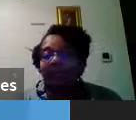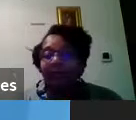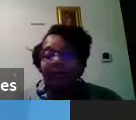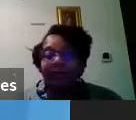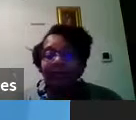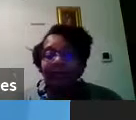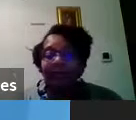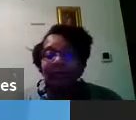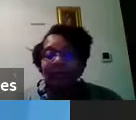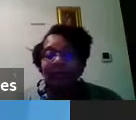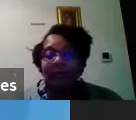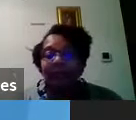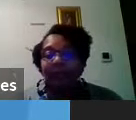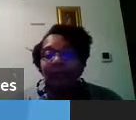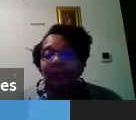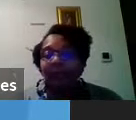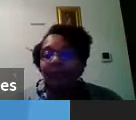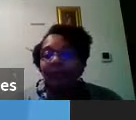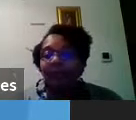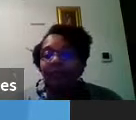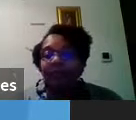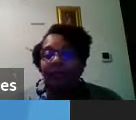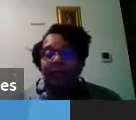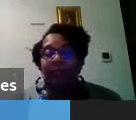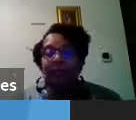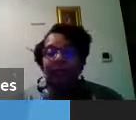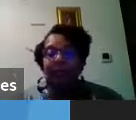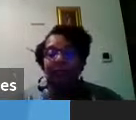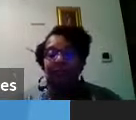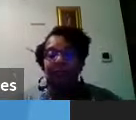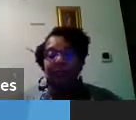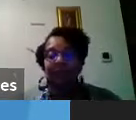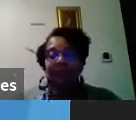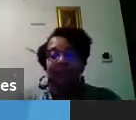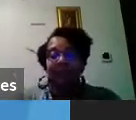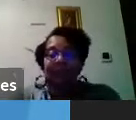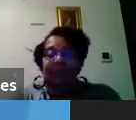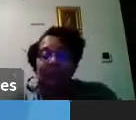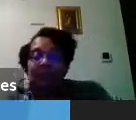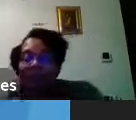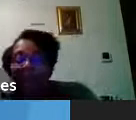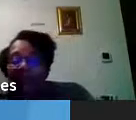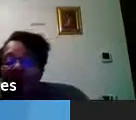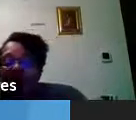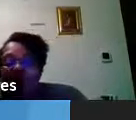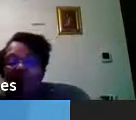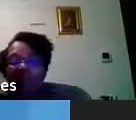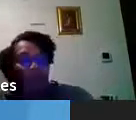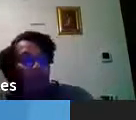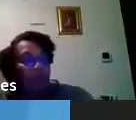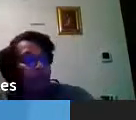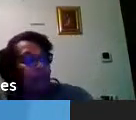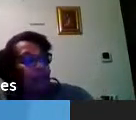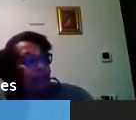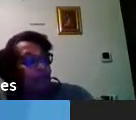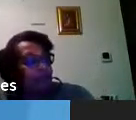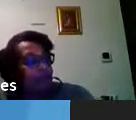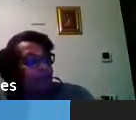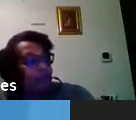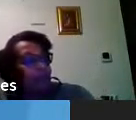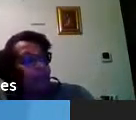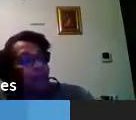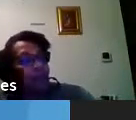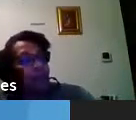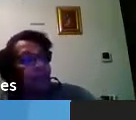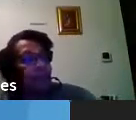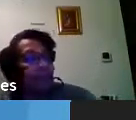Be here with you live this morning, but I do look forward to meeting with some of you during our special education workshop series this